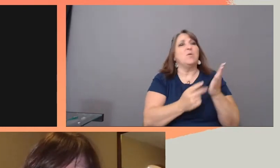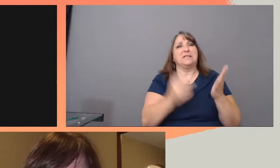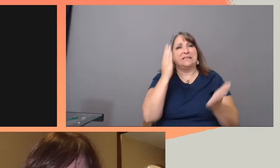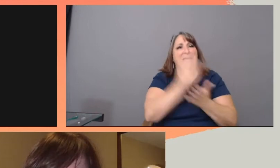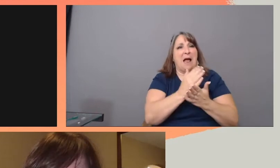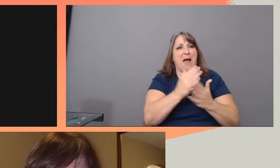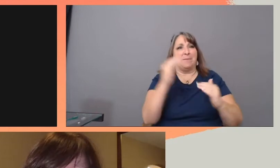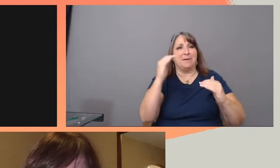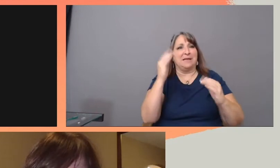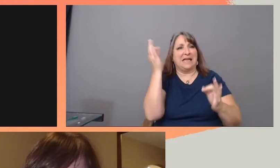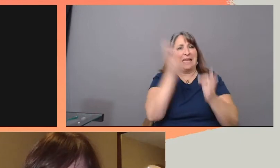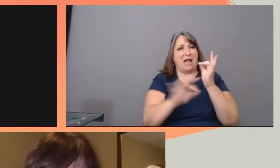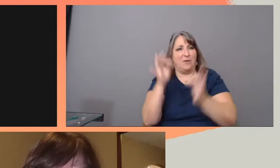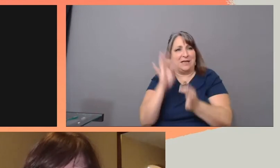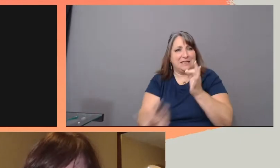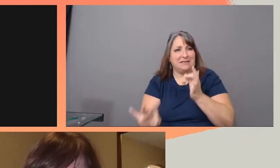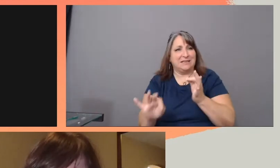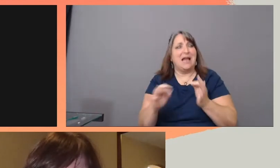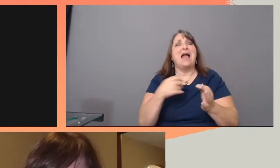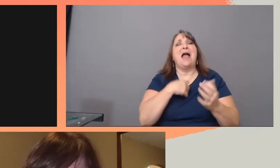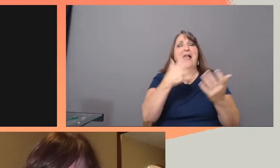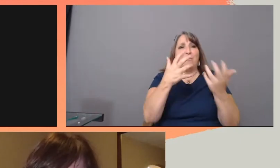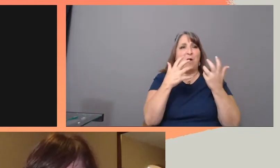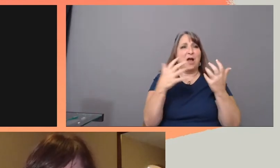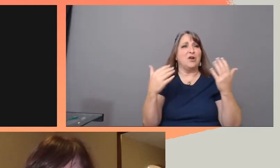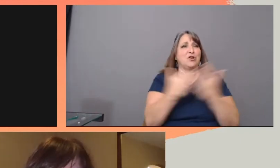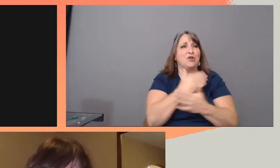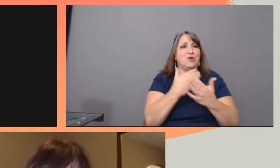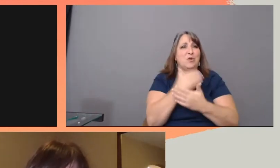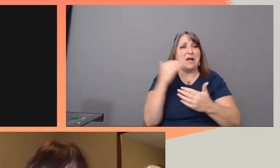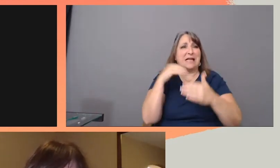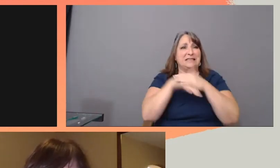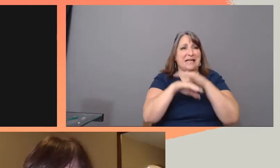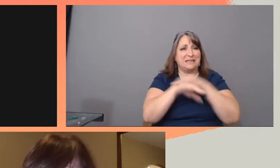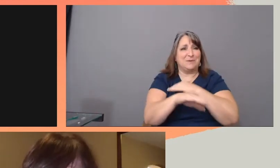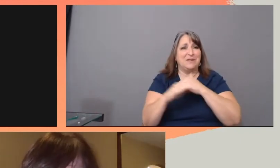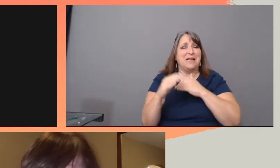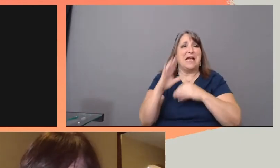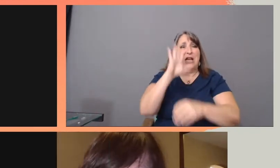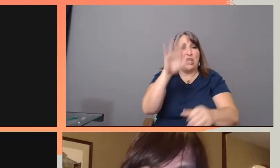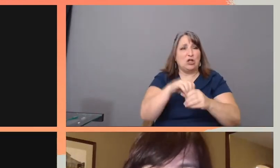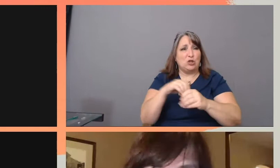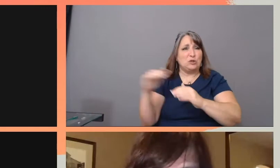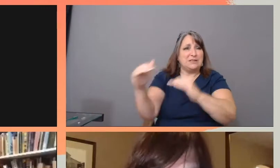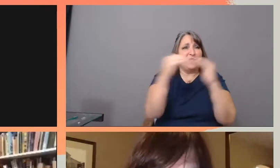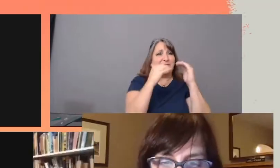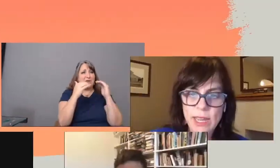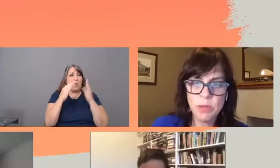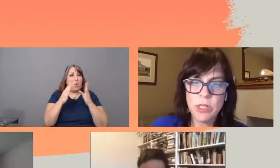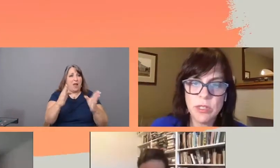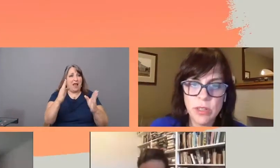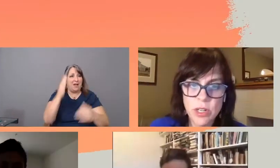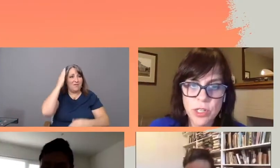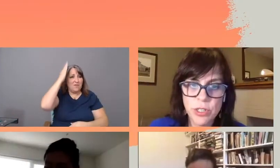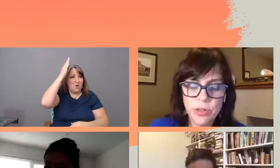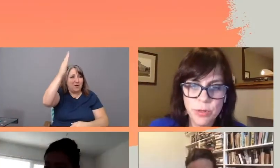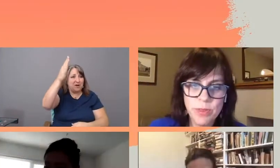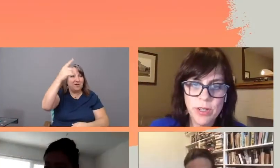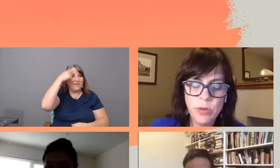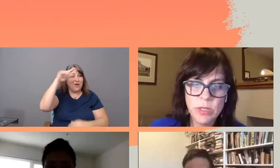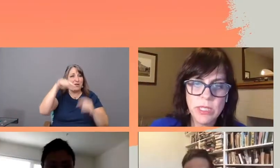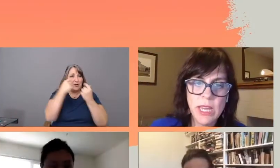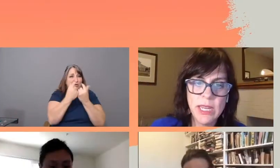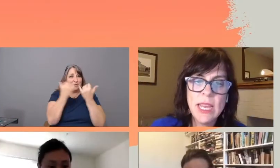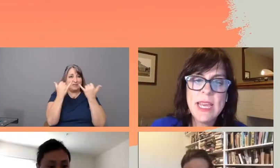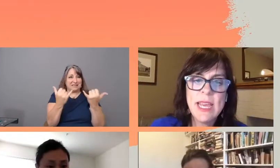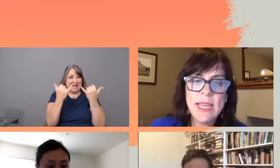new, more interesting, accessible, and inclusive way forward. And presenting on behalf of the group today, which is a larger